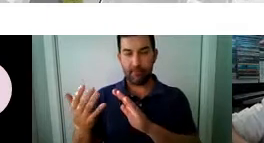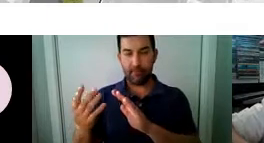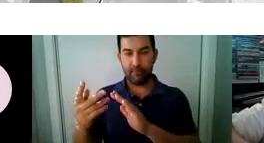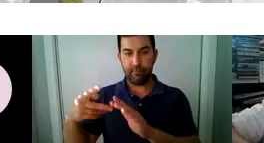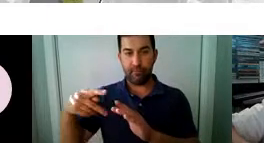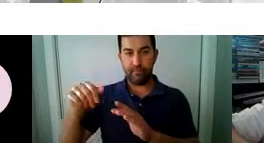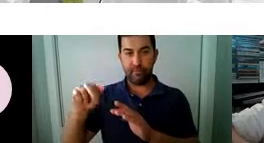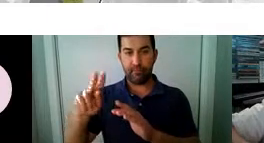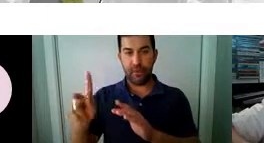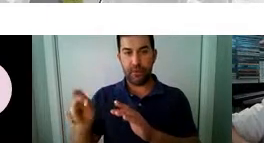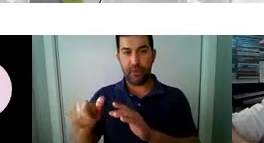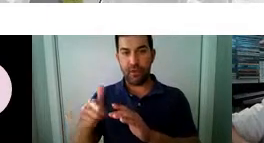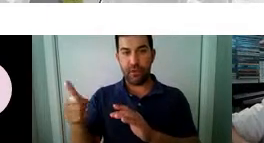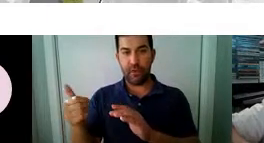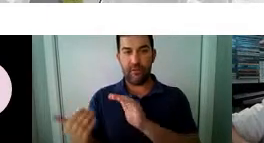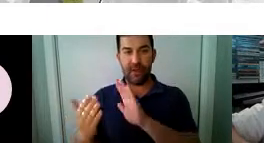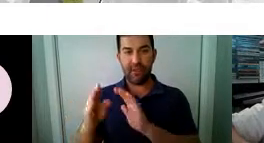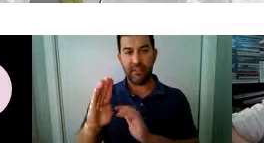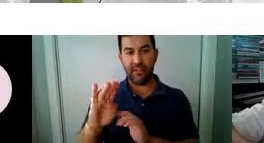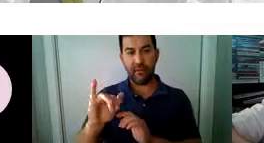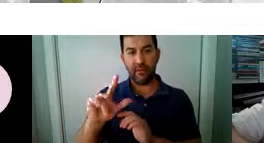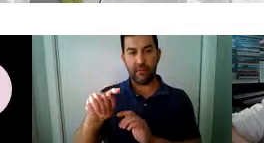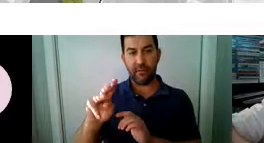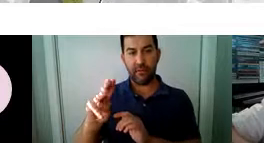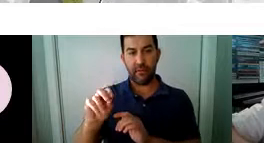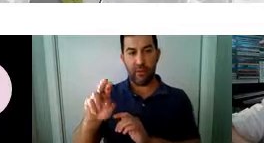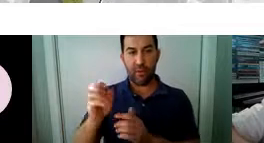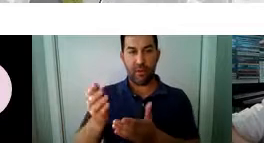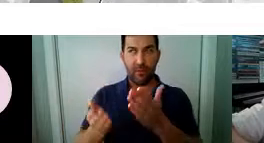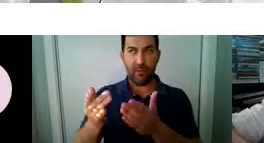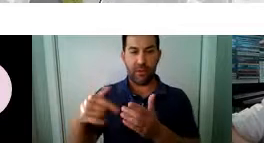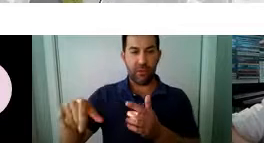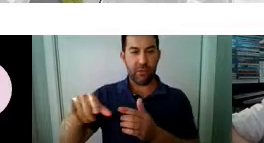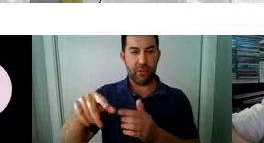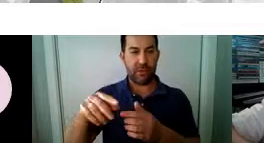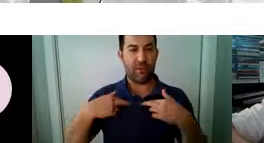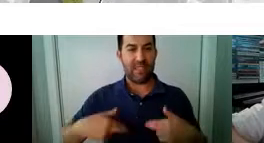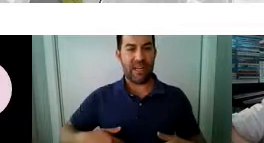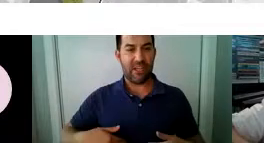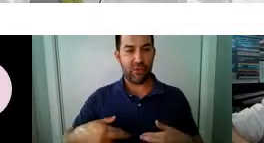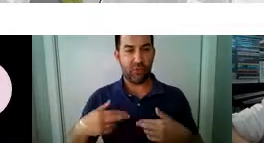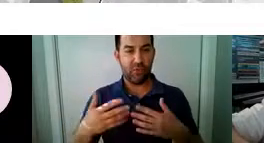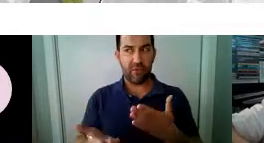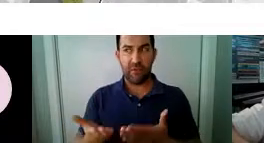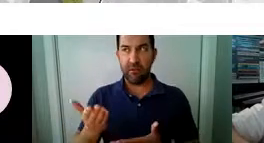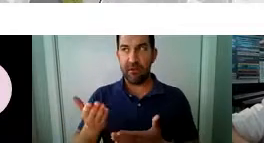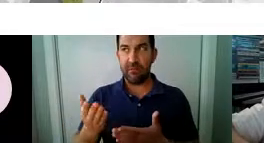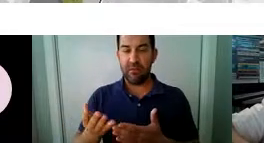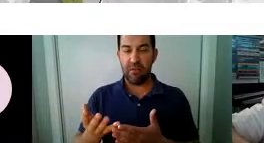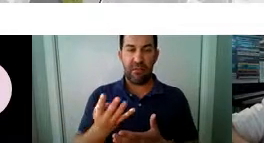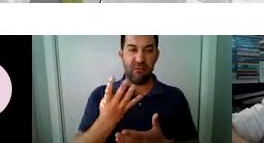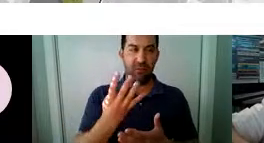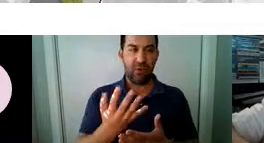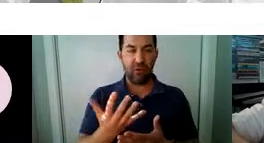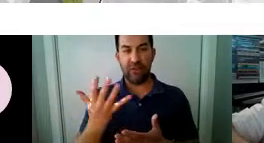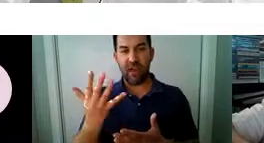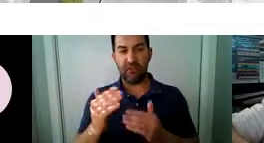Park, the other would face Biltmore, those might be residential and could be about between 4 and 5